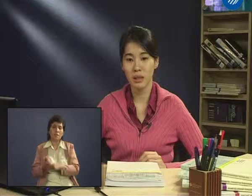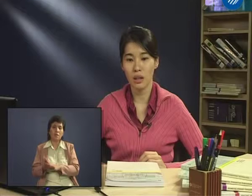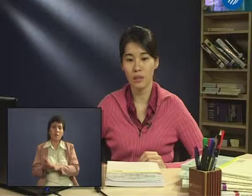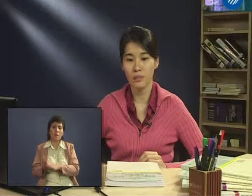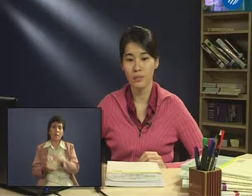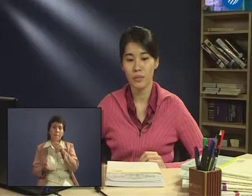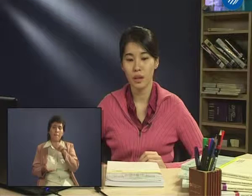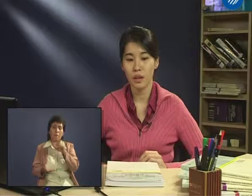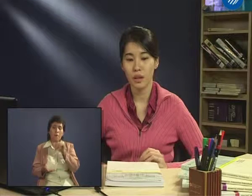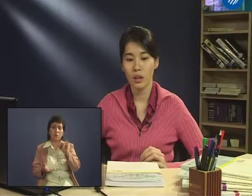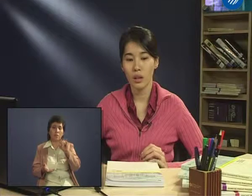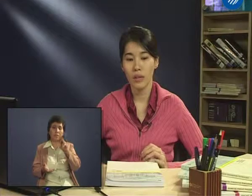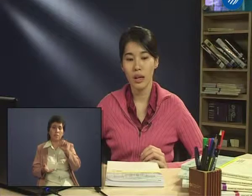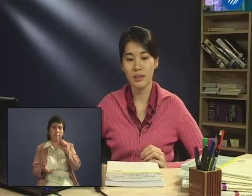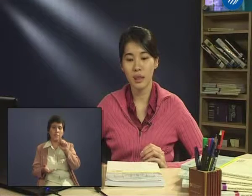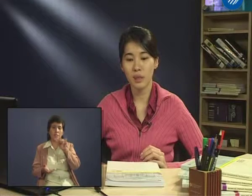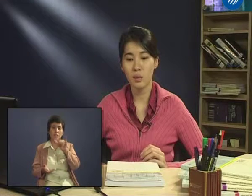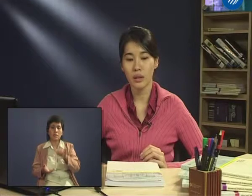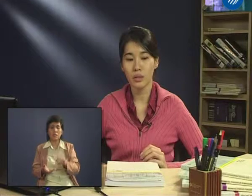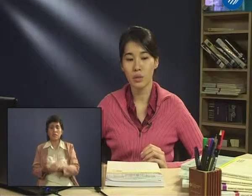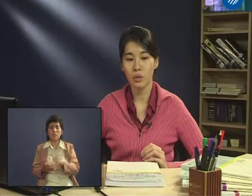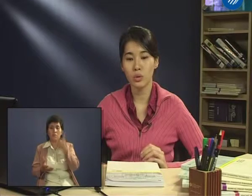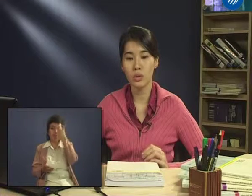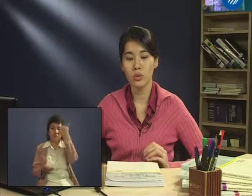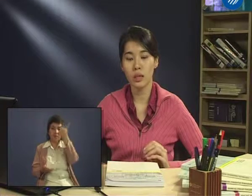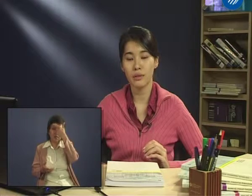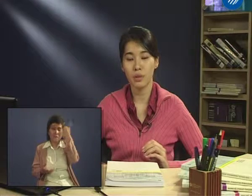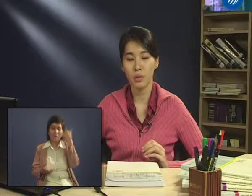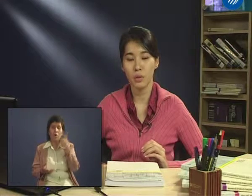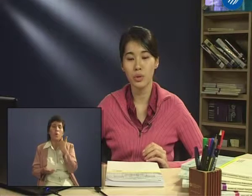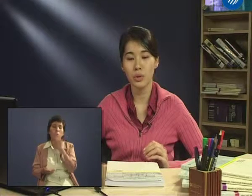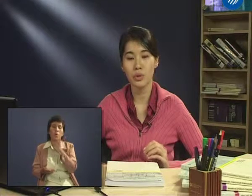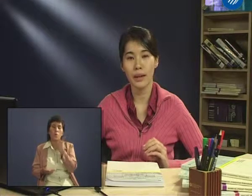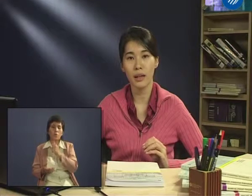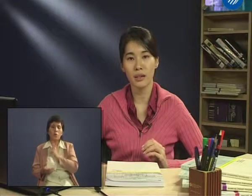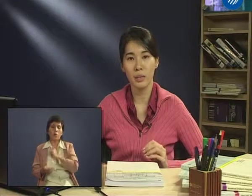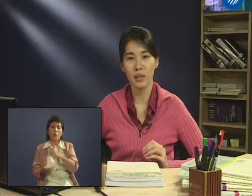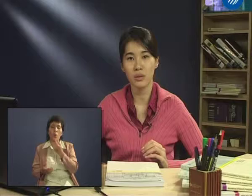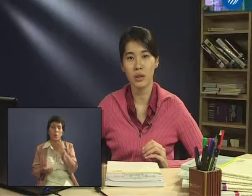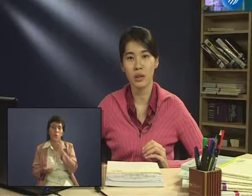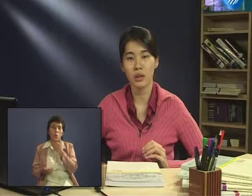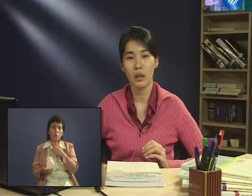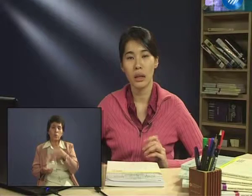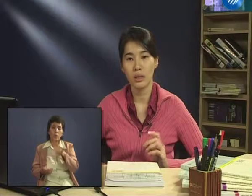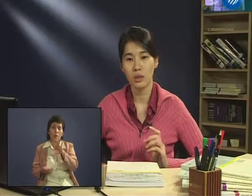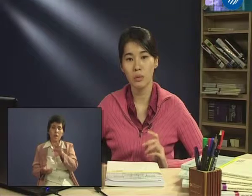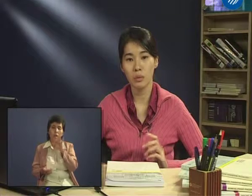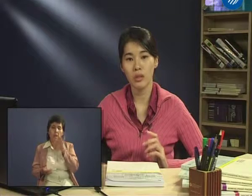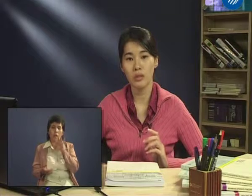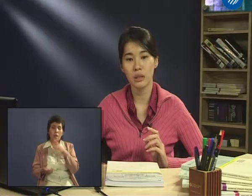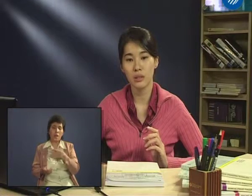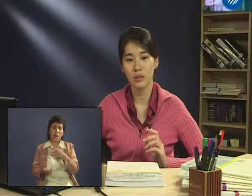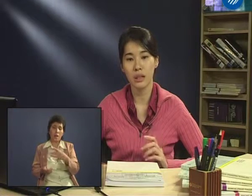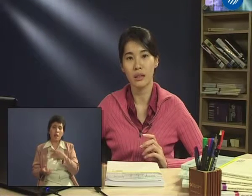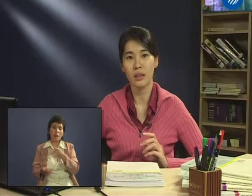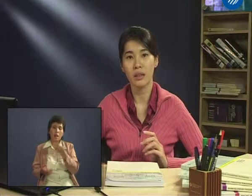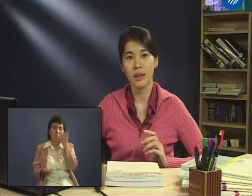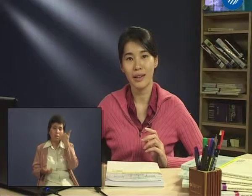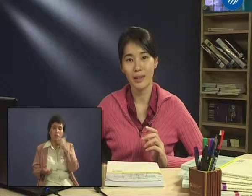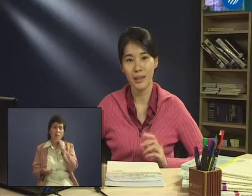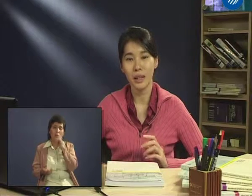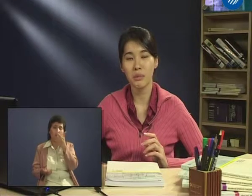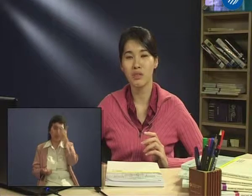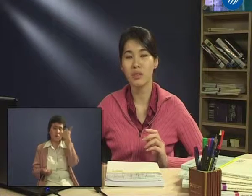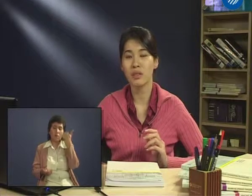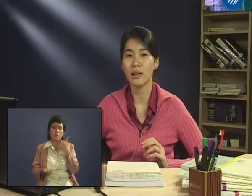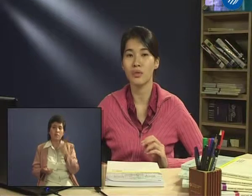Proximity factor, if you ask anyone, who do you love or who do you like as your best friend? It's not because that friend